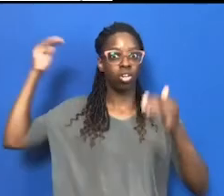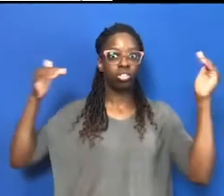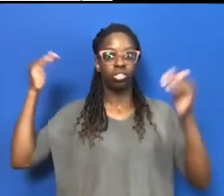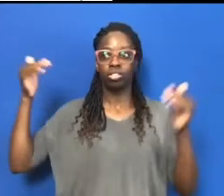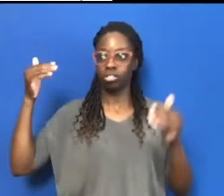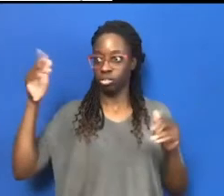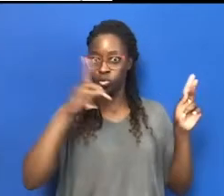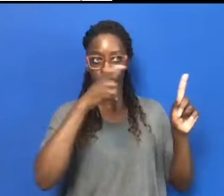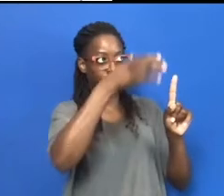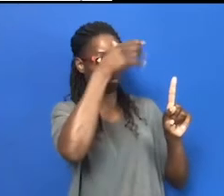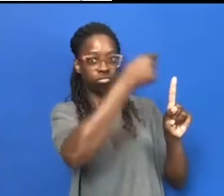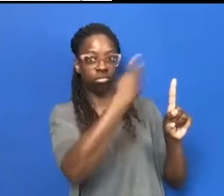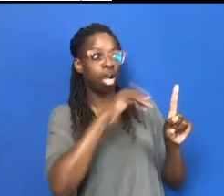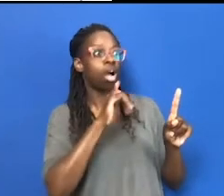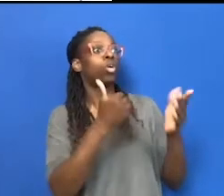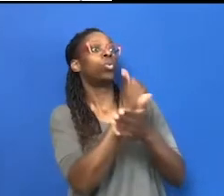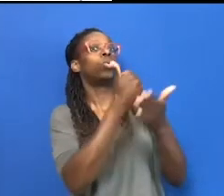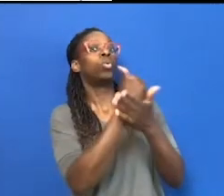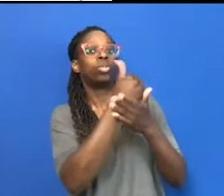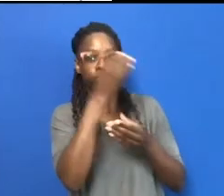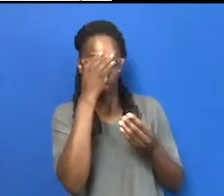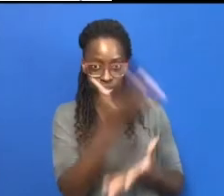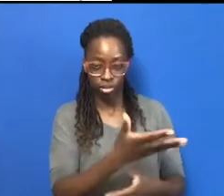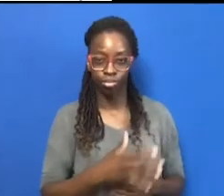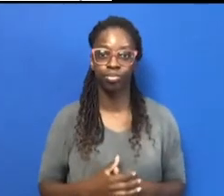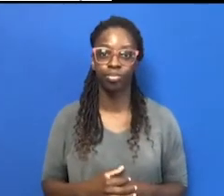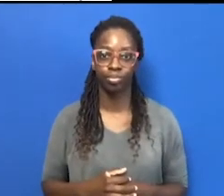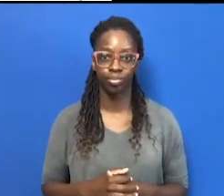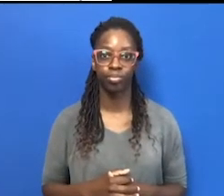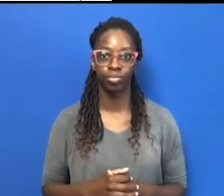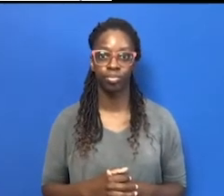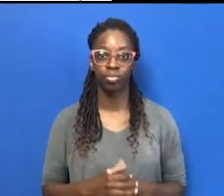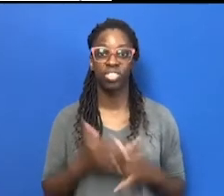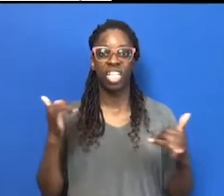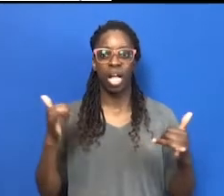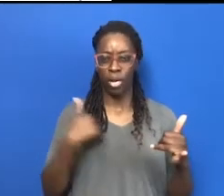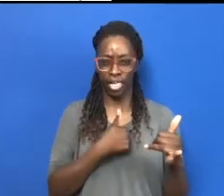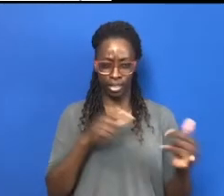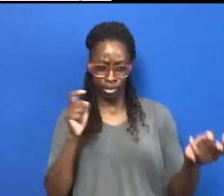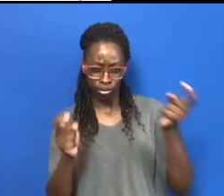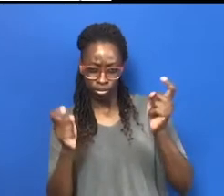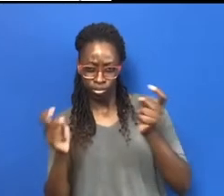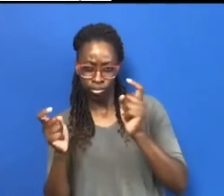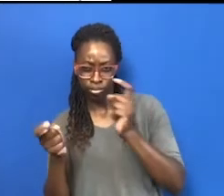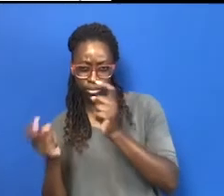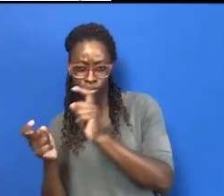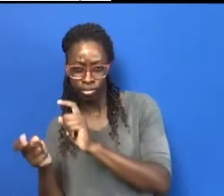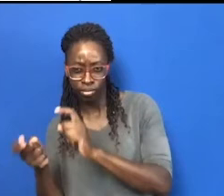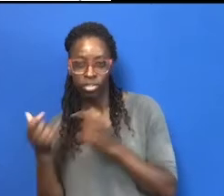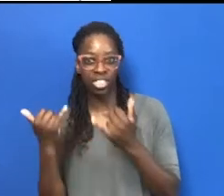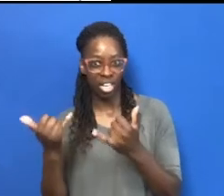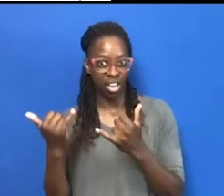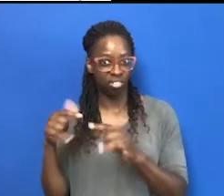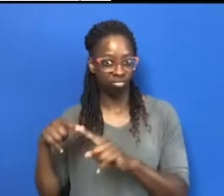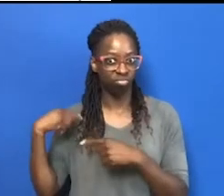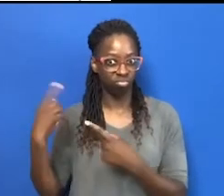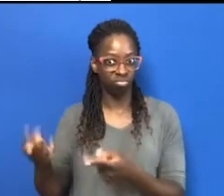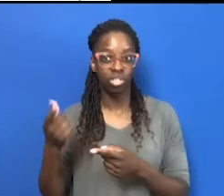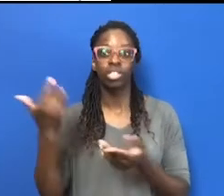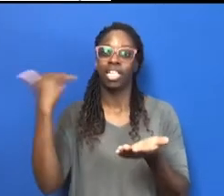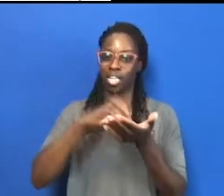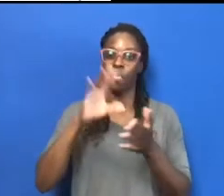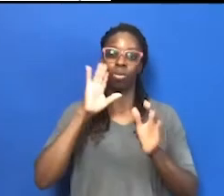developmental trajectories with plans to distribute to the next level of Delphi review and to field test in the incubator